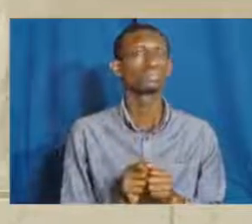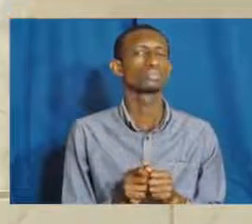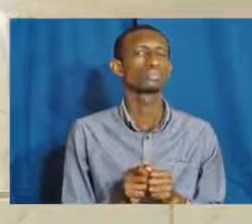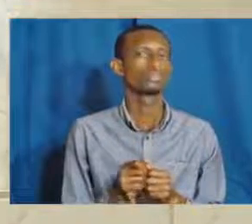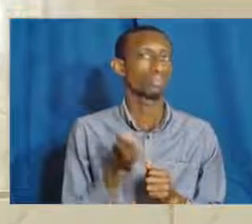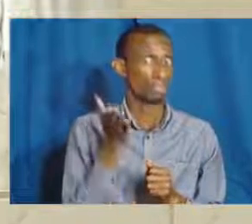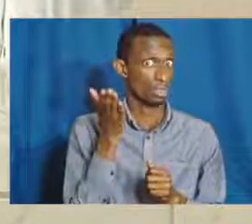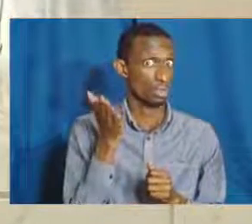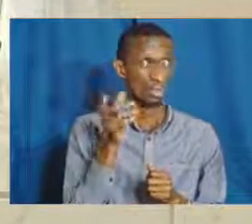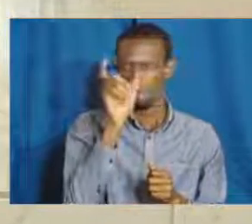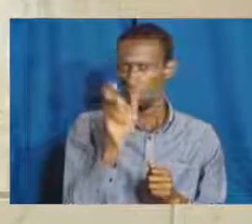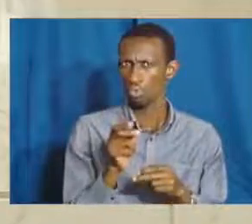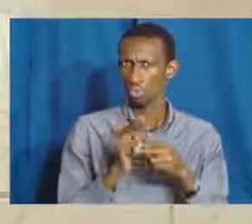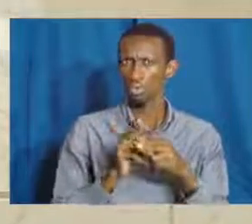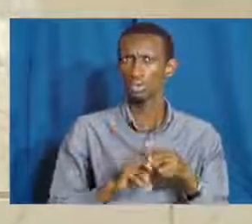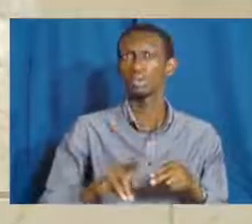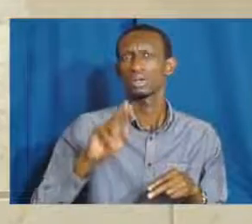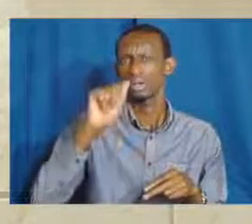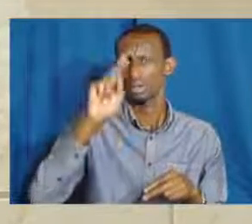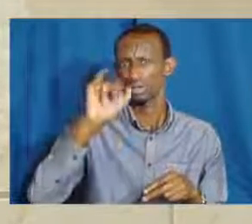So Lavoisier